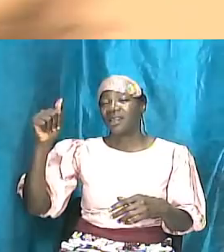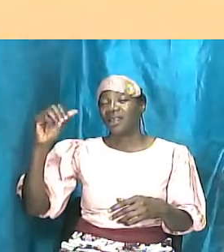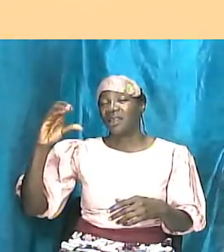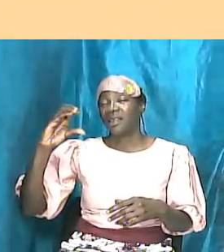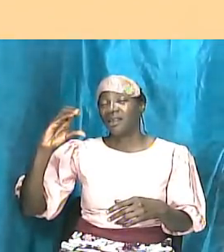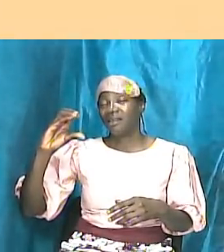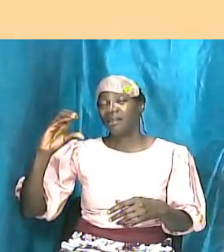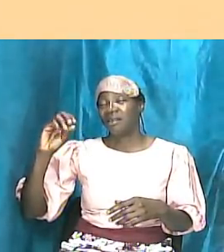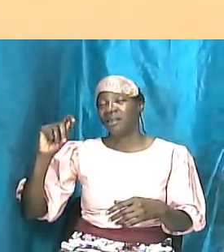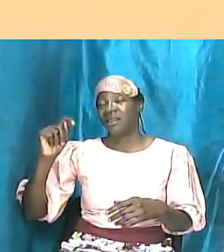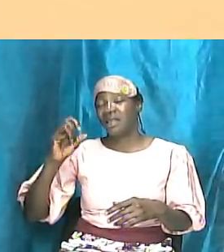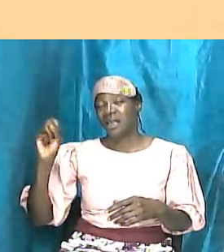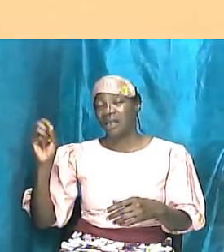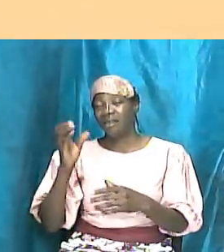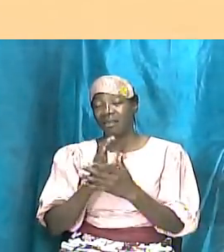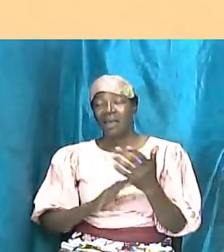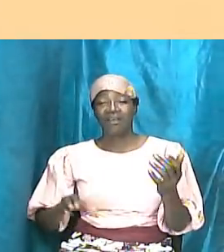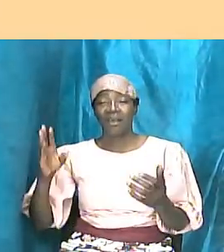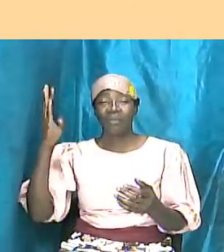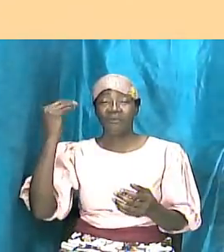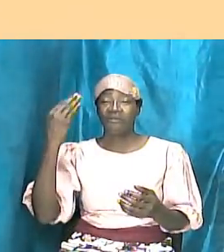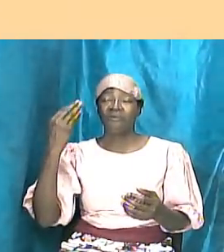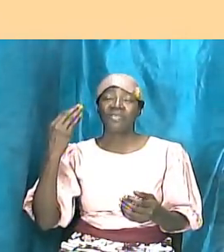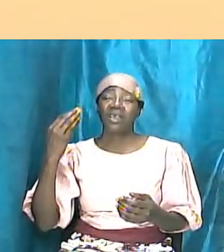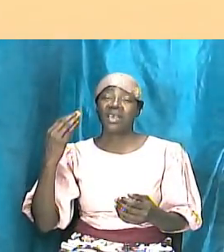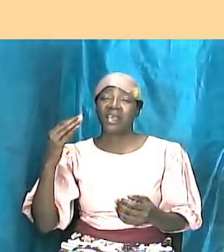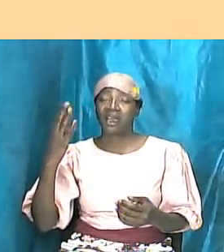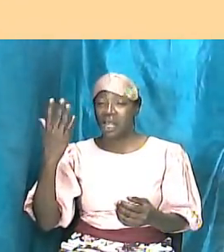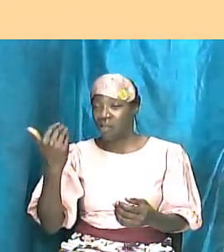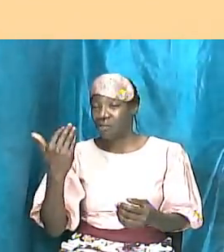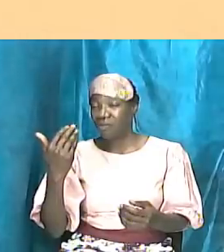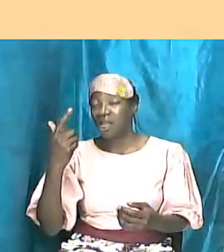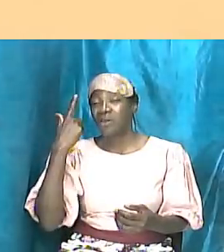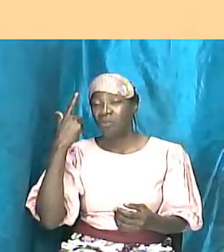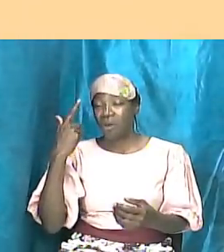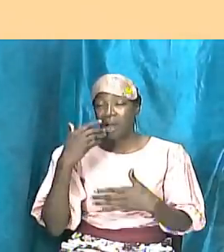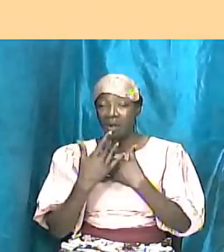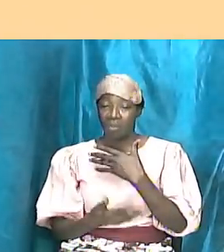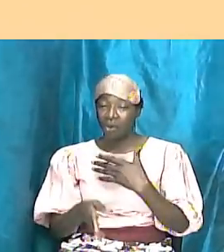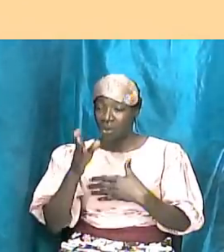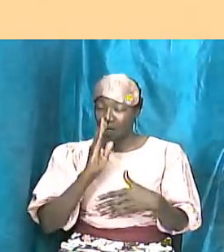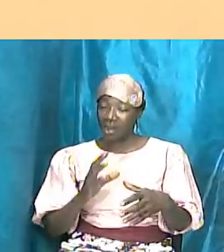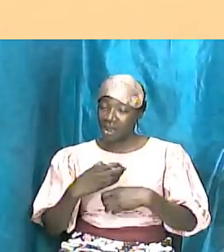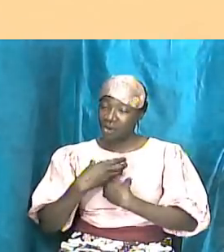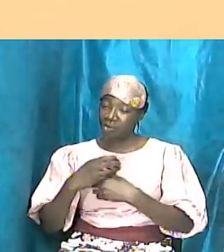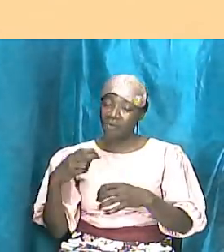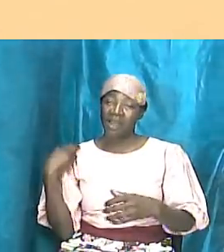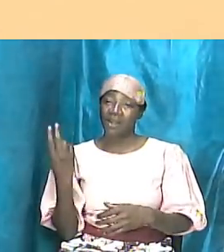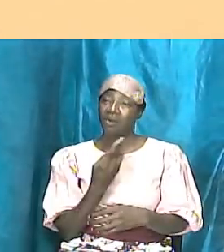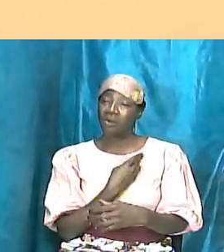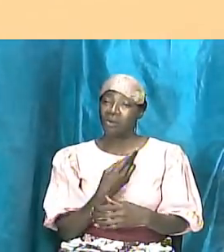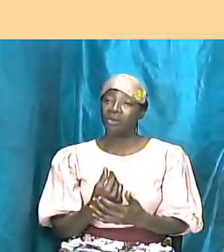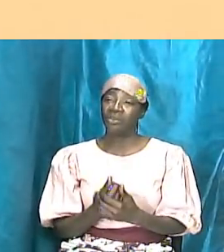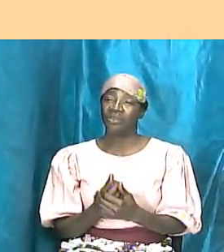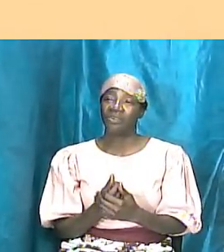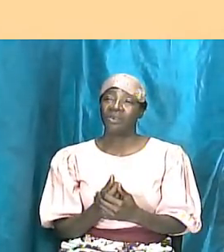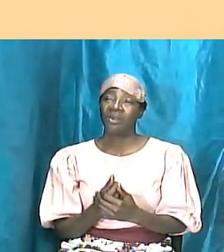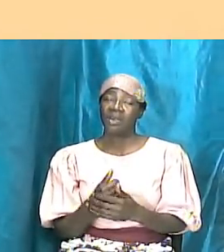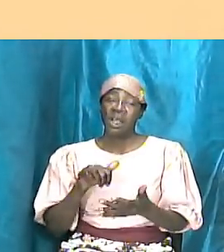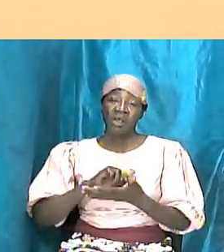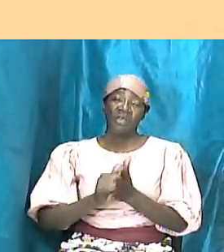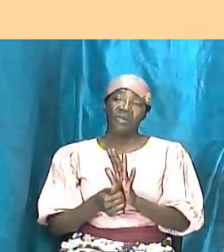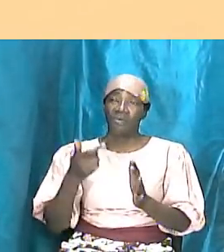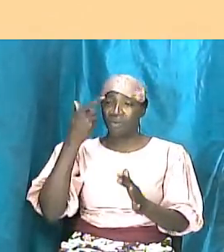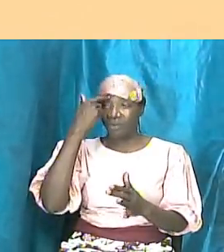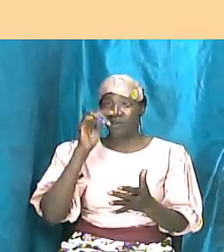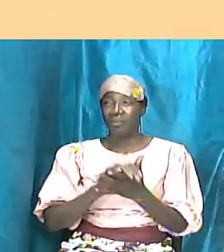God created all nations. And we are going to show us that in the Bible, it is so. And so for those who believe that